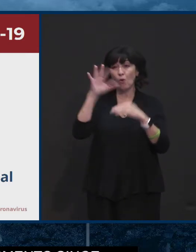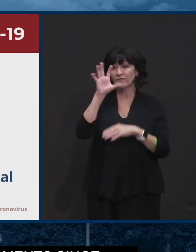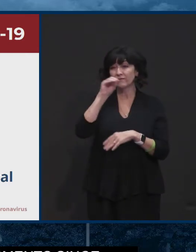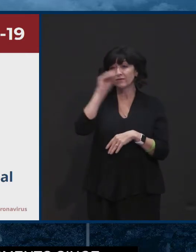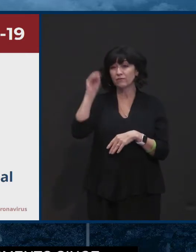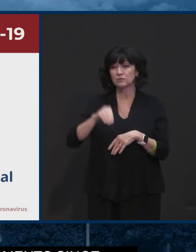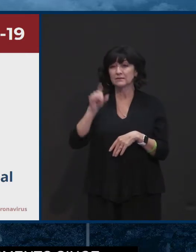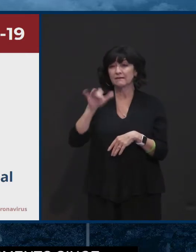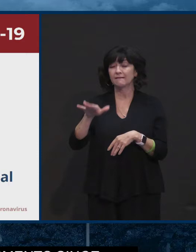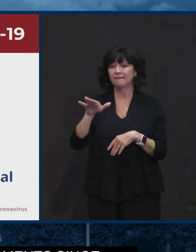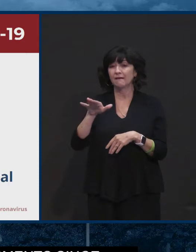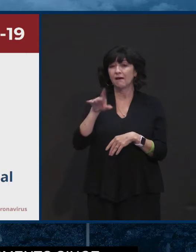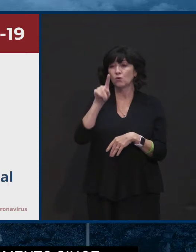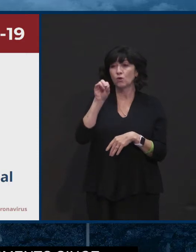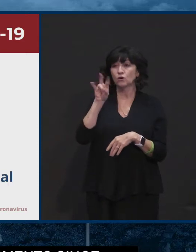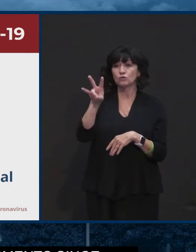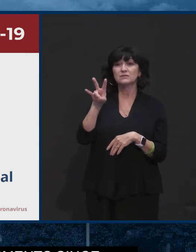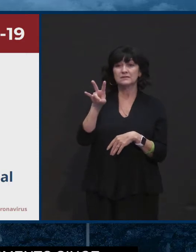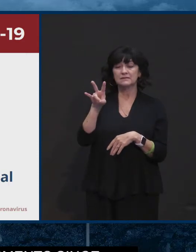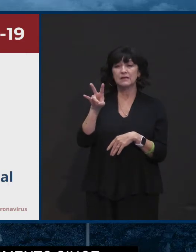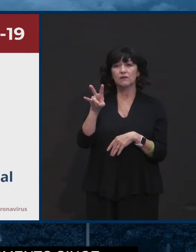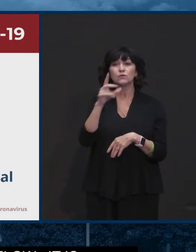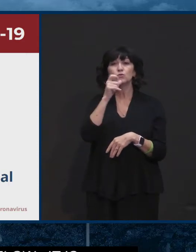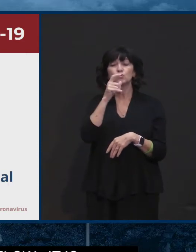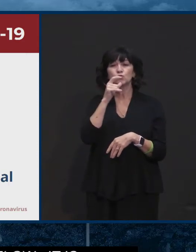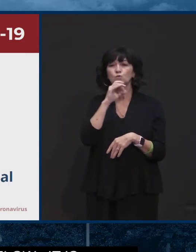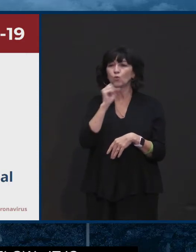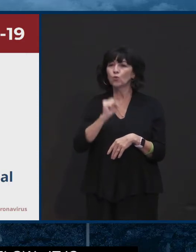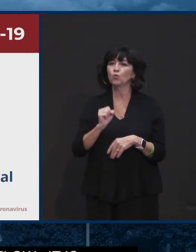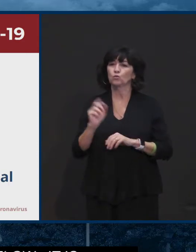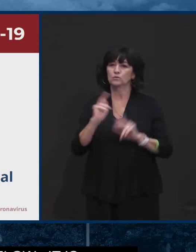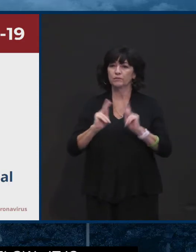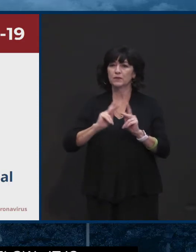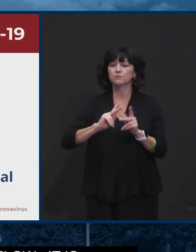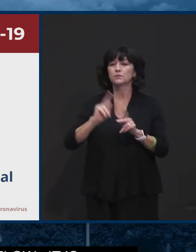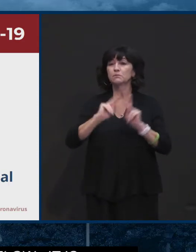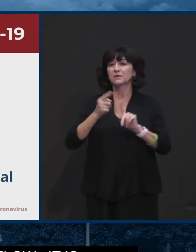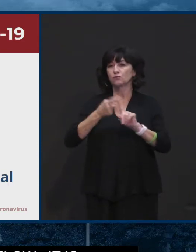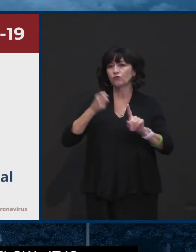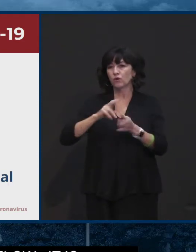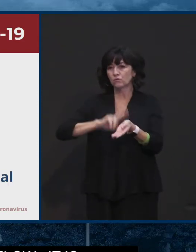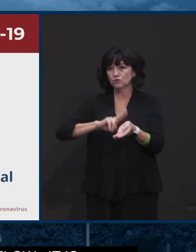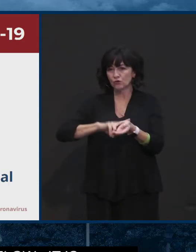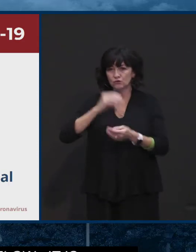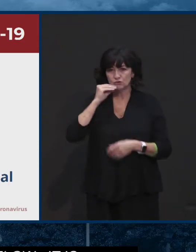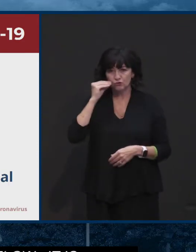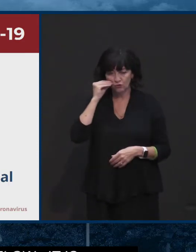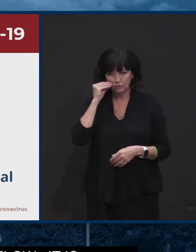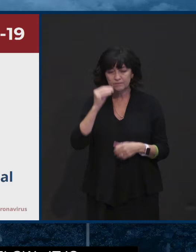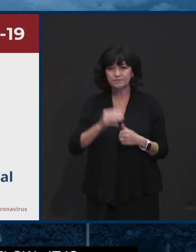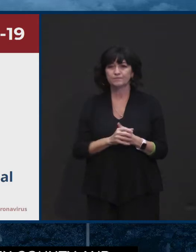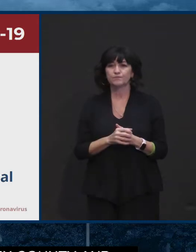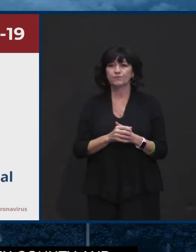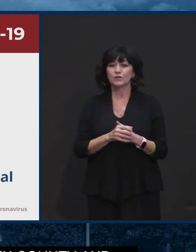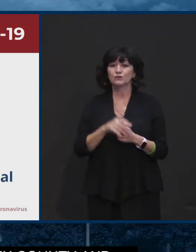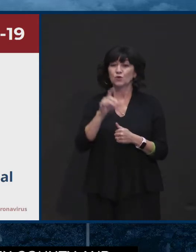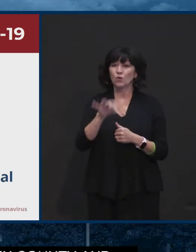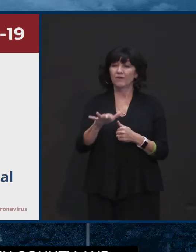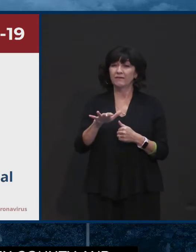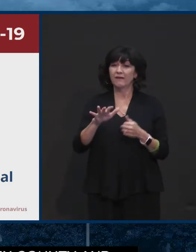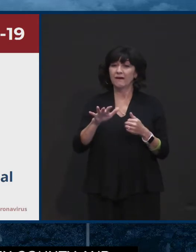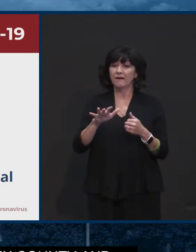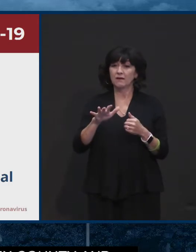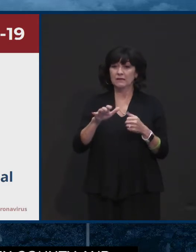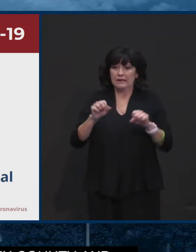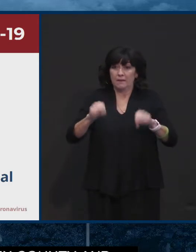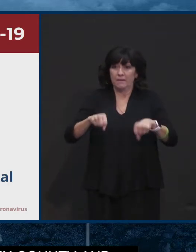in Sussex County. And we need to be mindful of the fact that our capacity in the hospitals in Sussex County is not what it is in the northern part